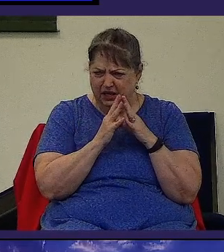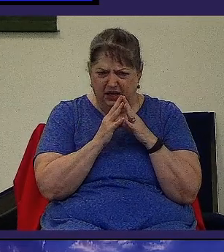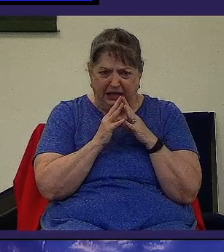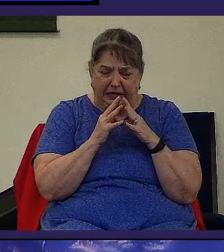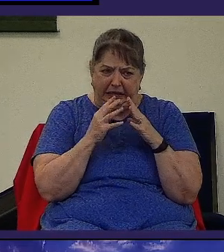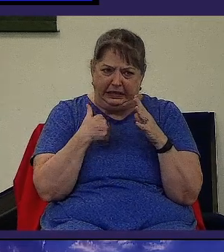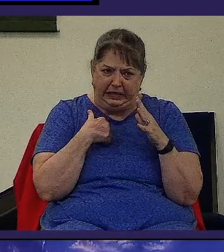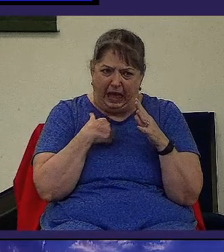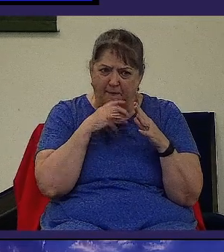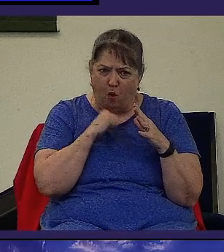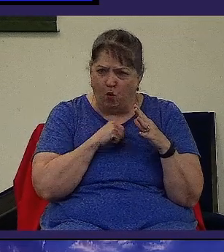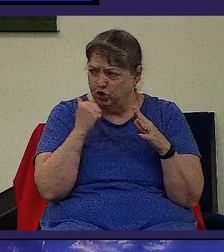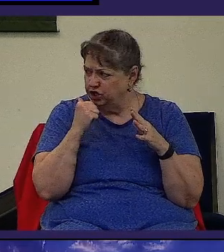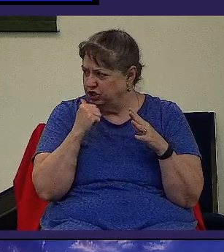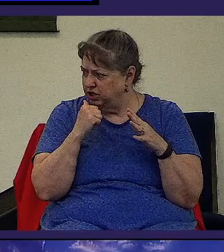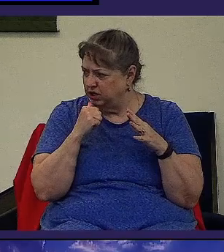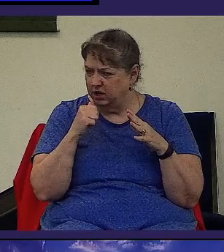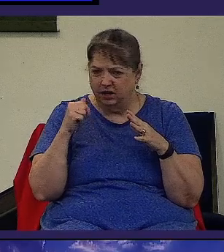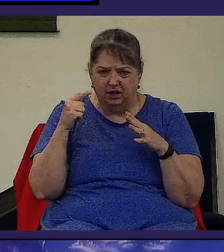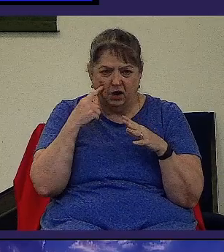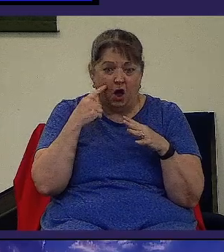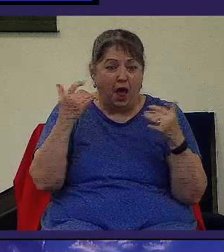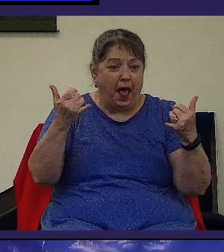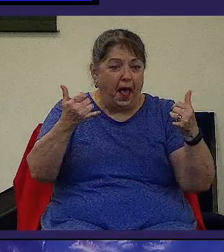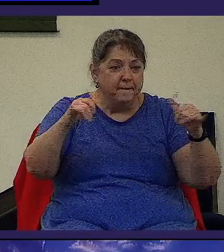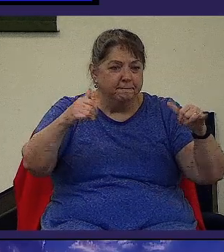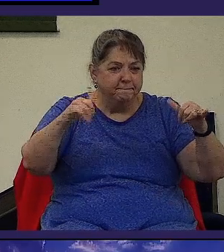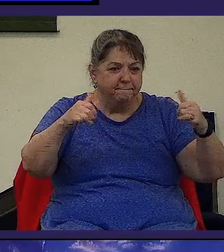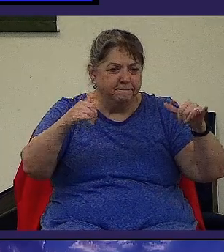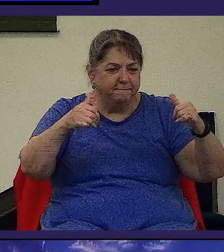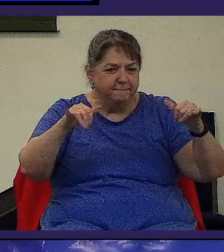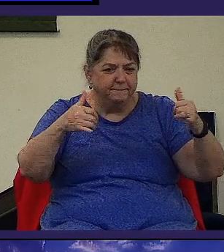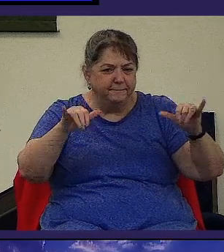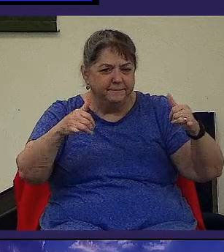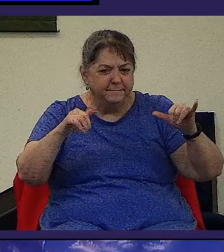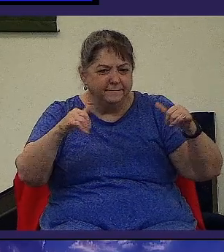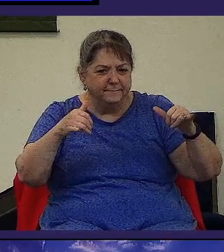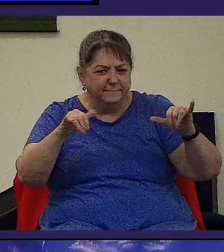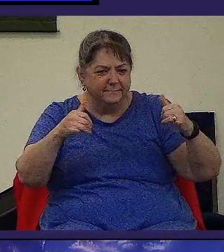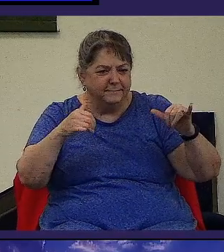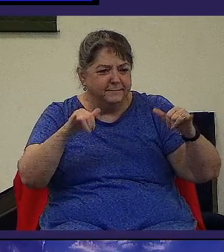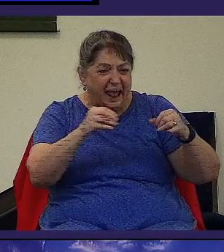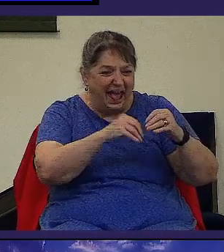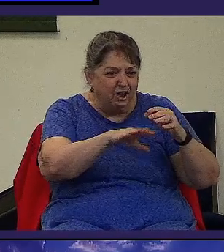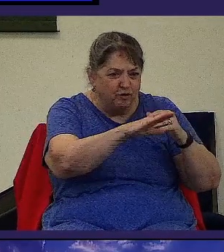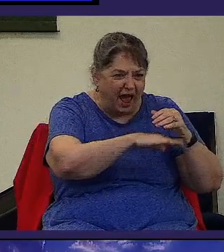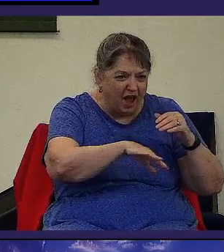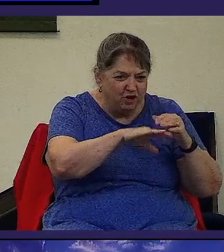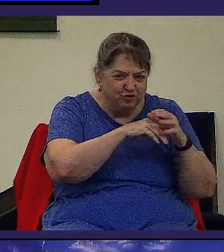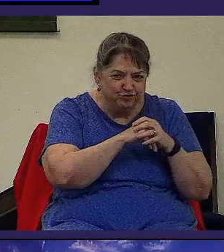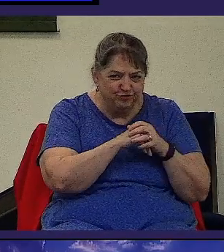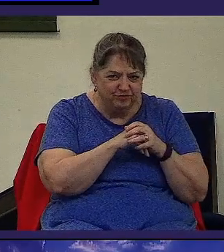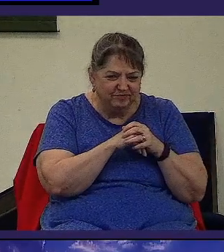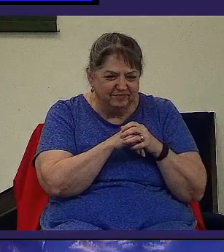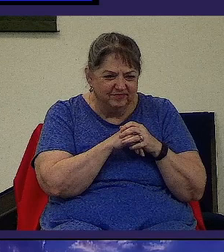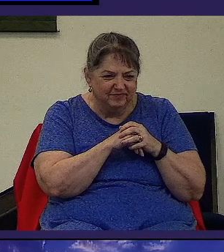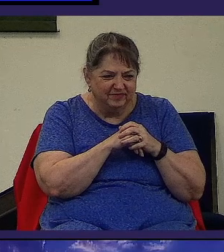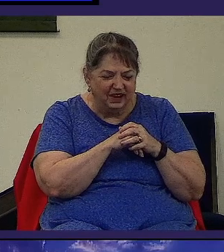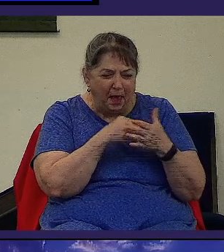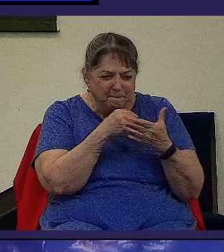forgetful oh we have the playground fun going on here so